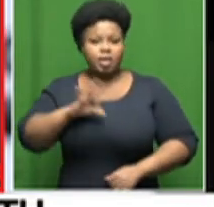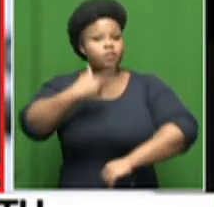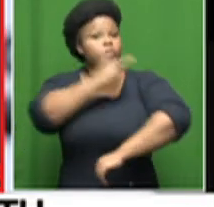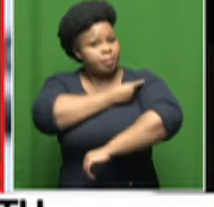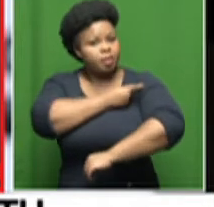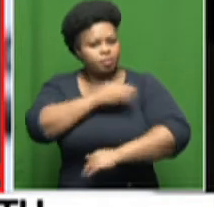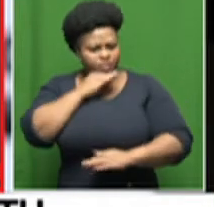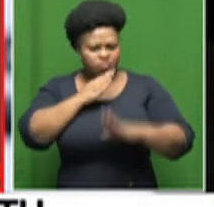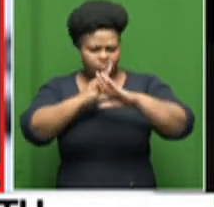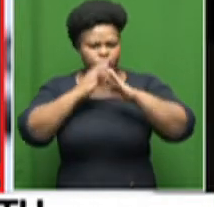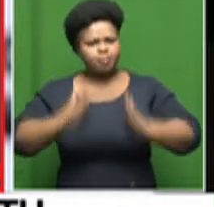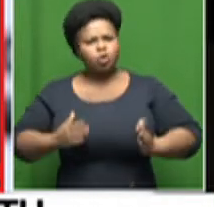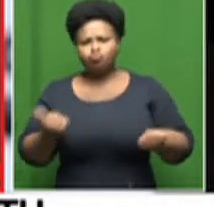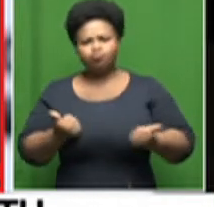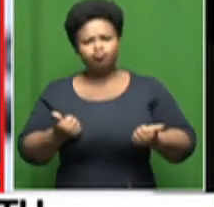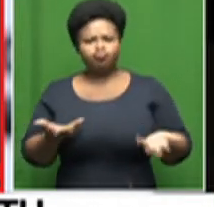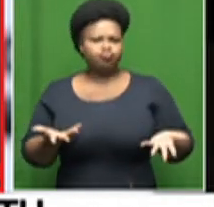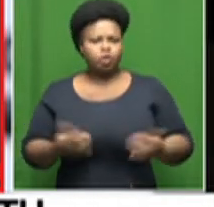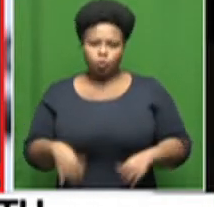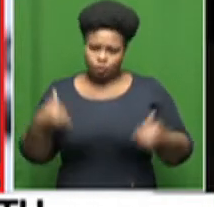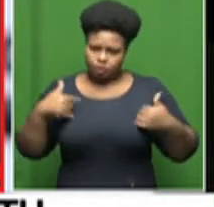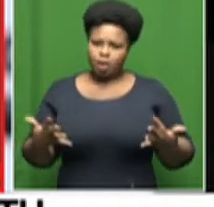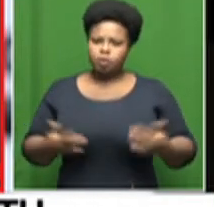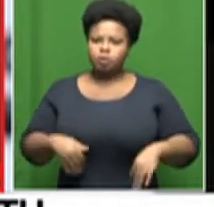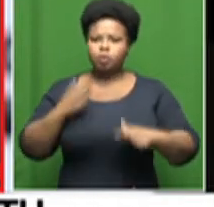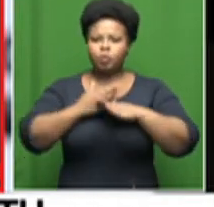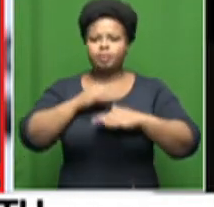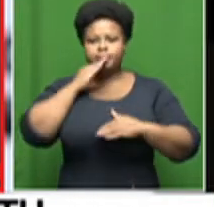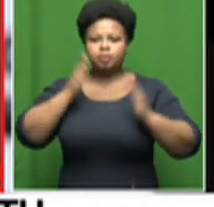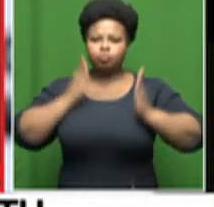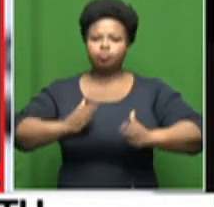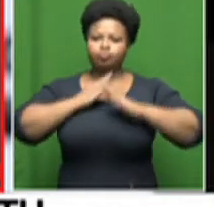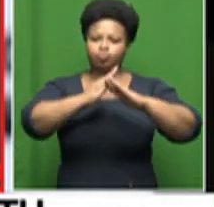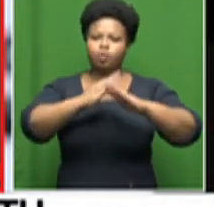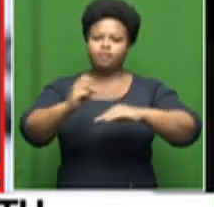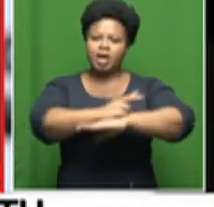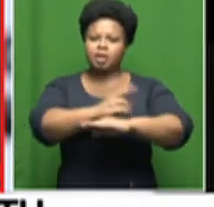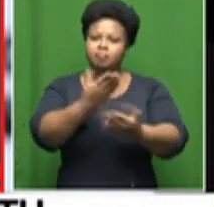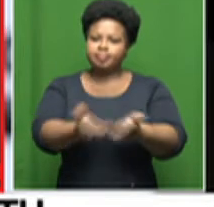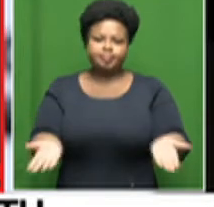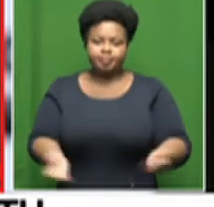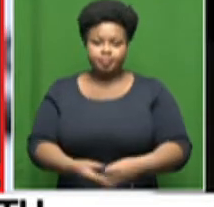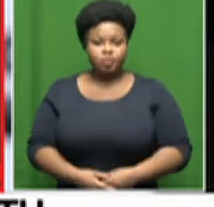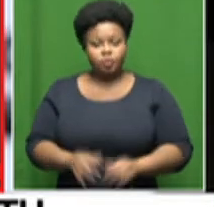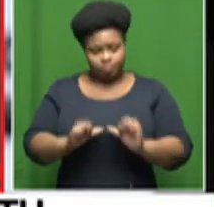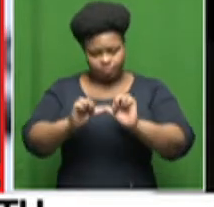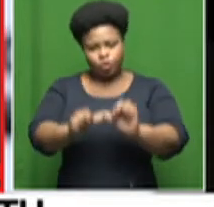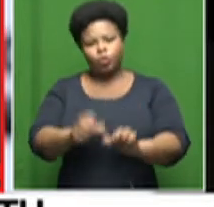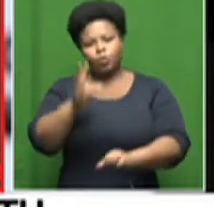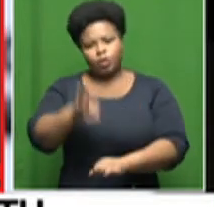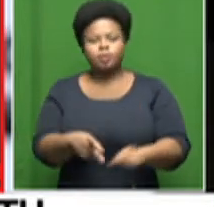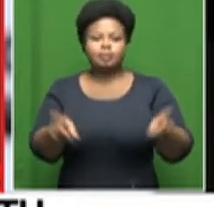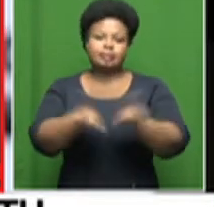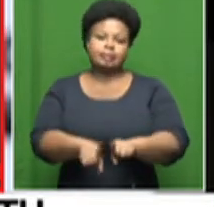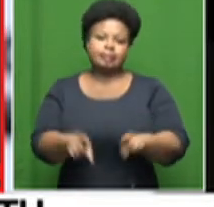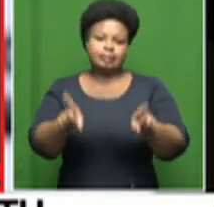vaccinated, you've got the vaccine. And therefore, it starts the work of creating immunogenicity. And that we will continue with the